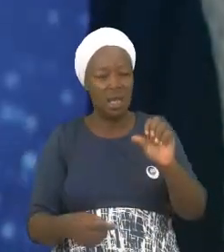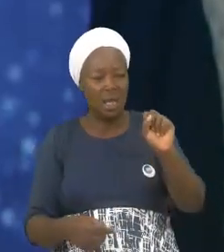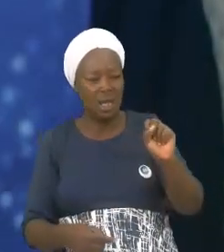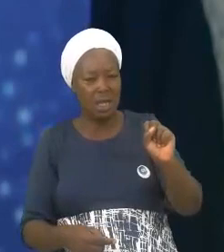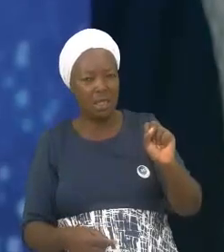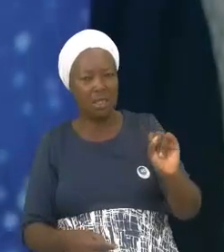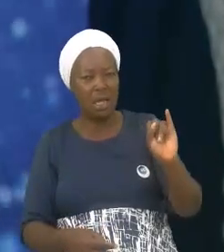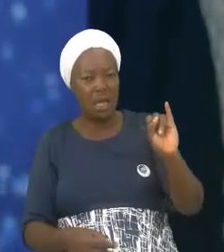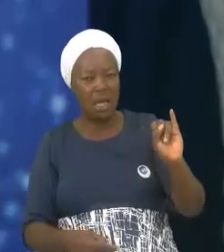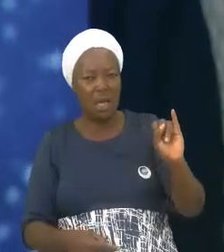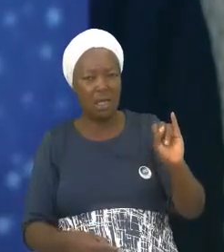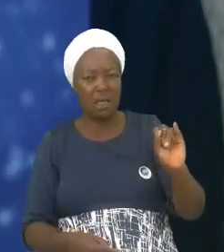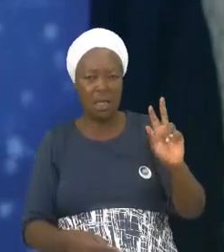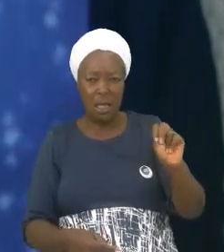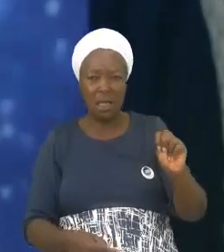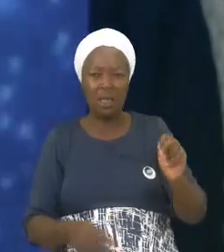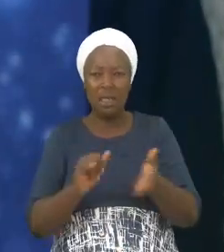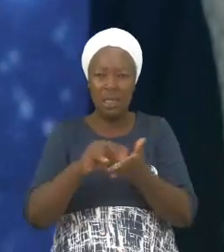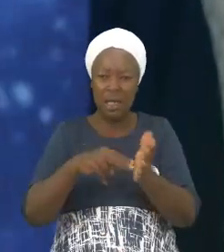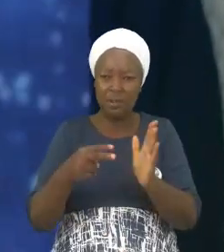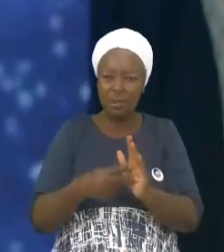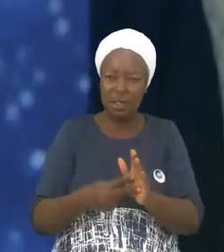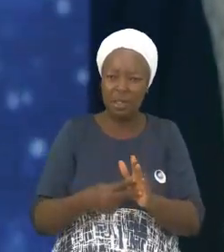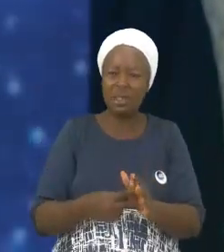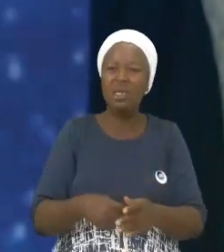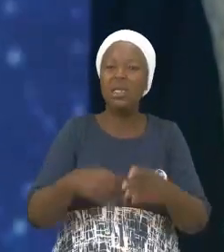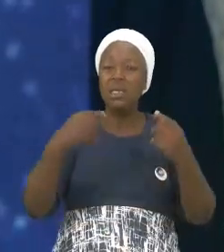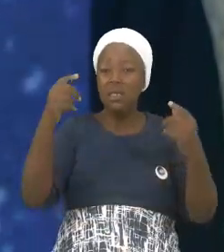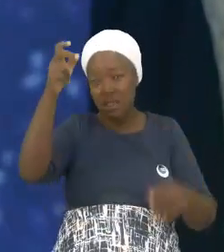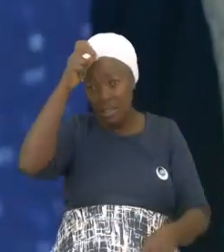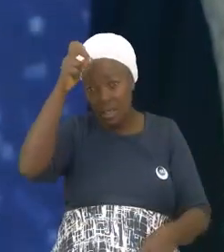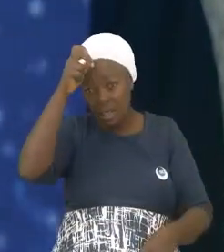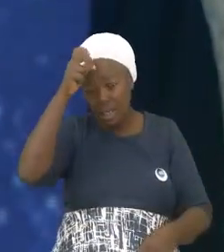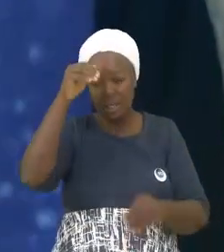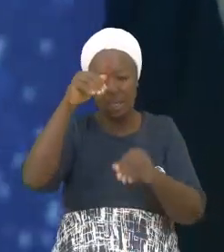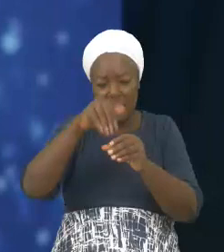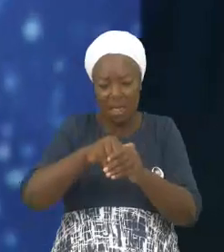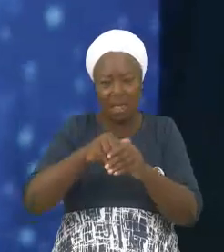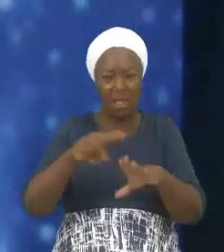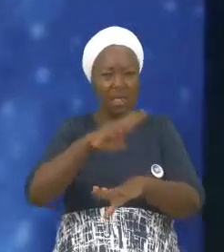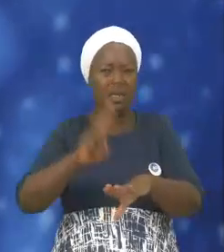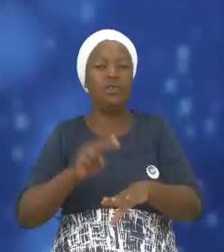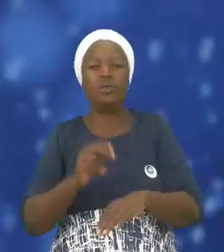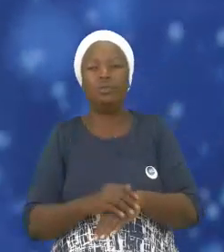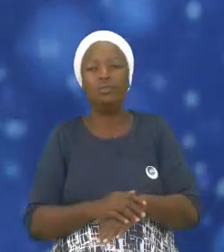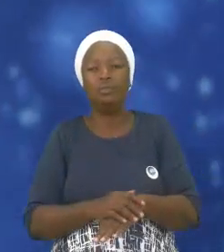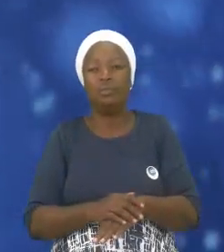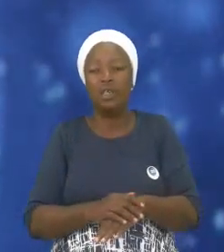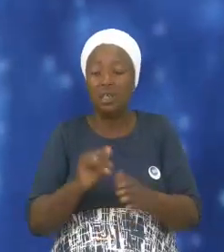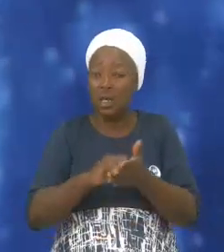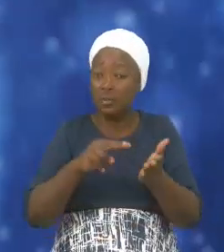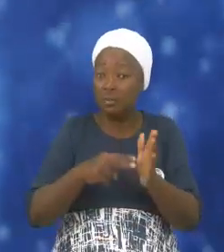S-I-N, that Satan in nature, that the nature of every